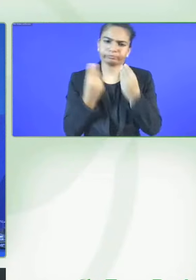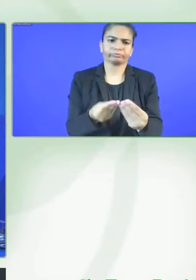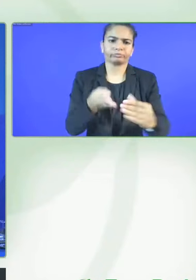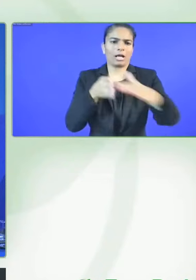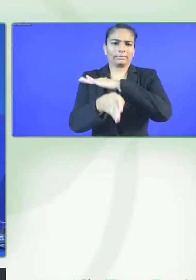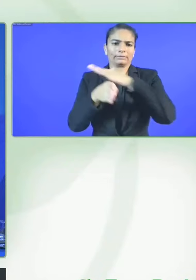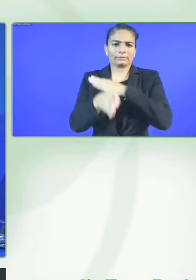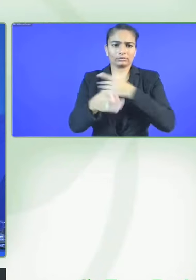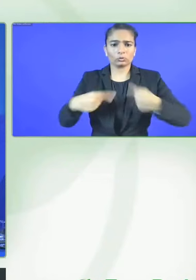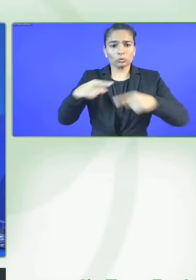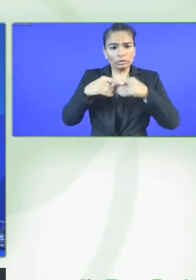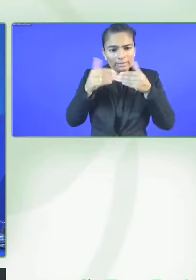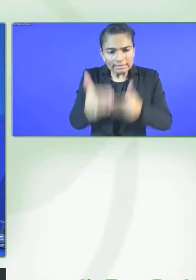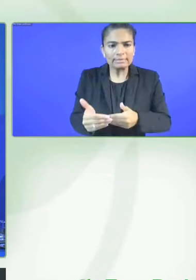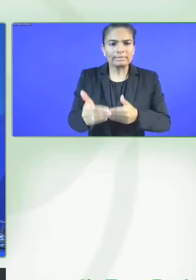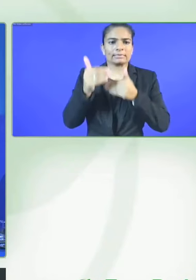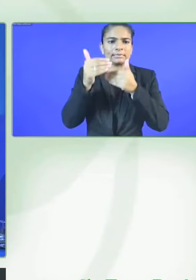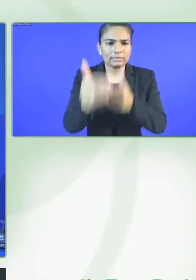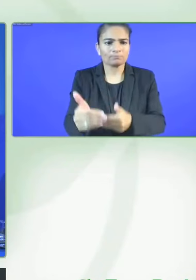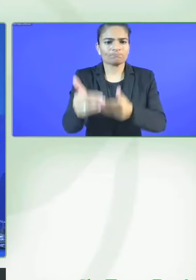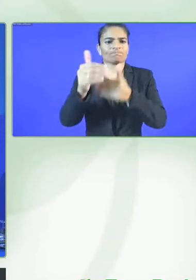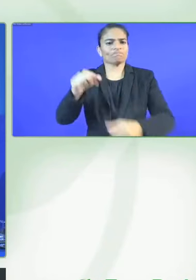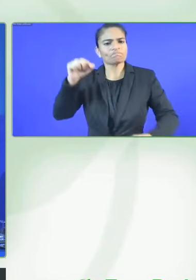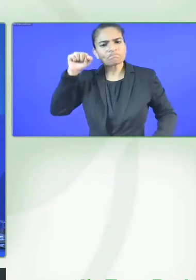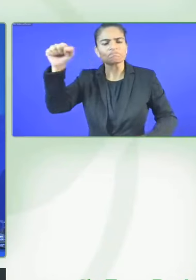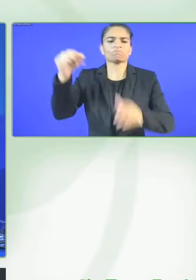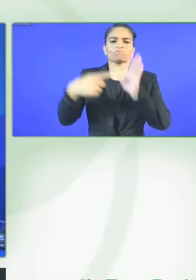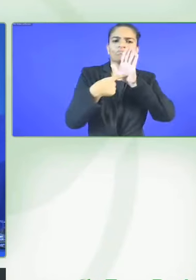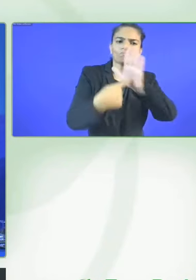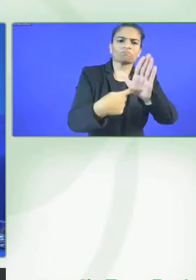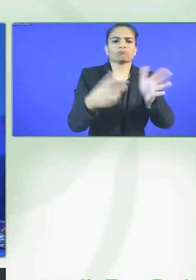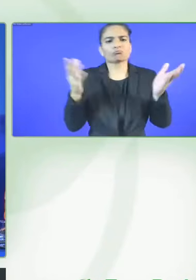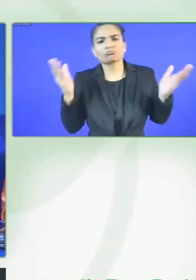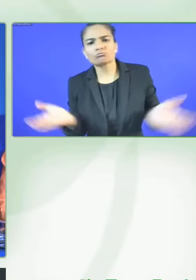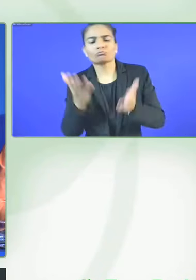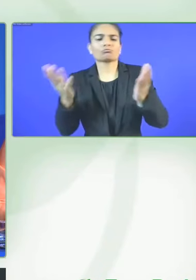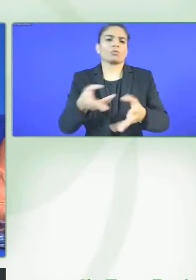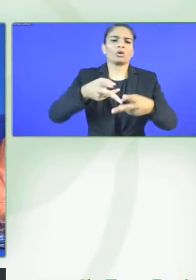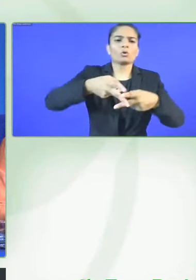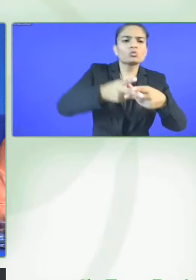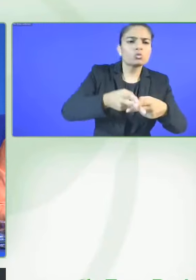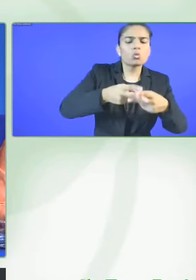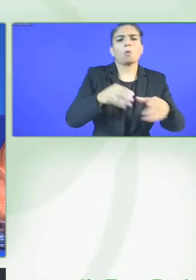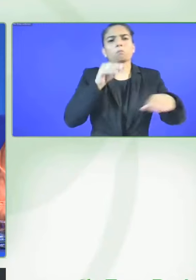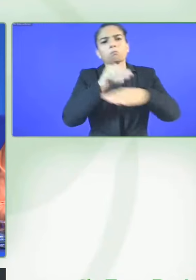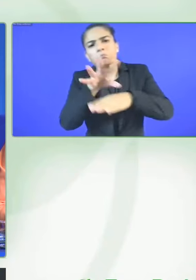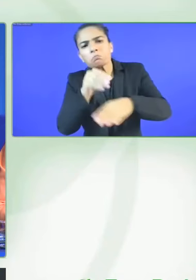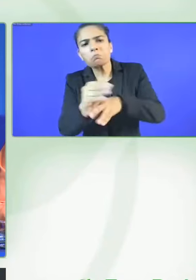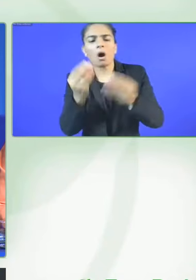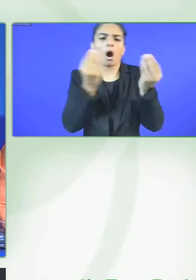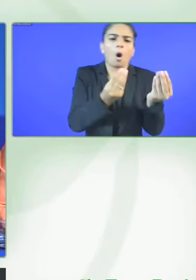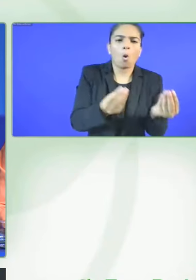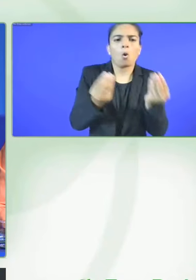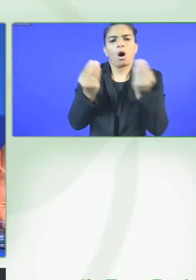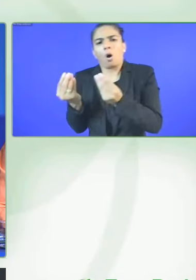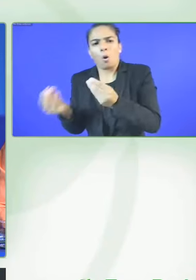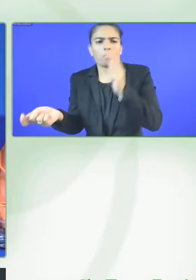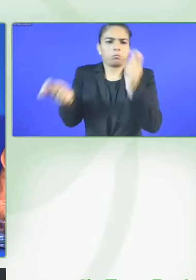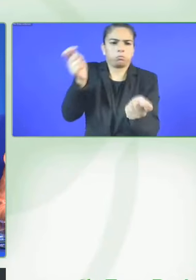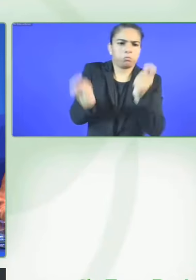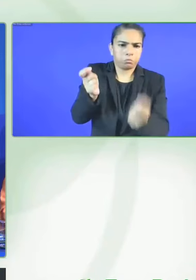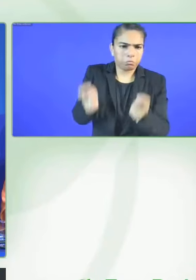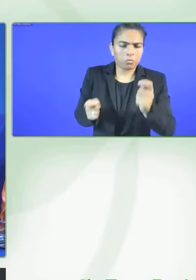to help obligated parties understand and comply as soon as possible with the new amendment. Meanwhile, we are